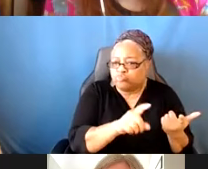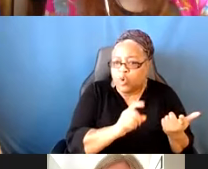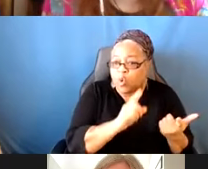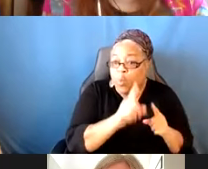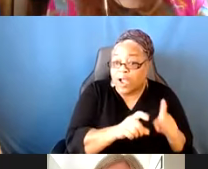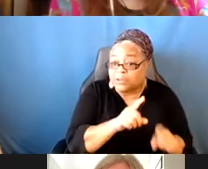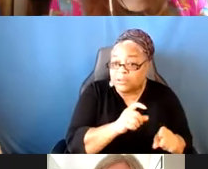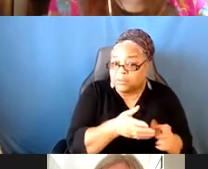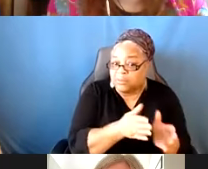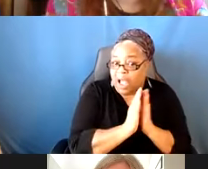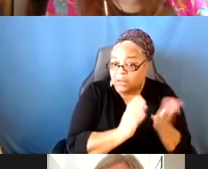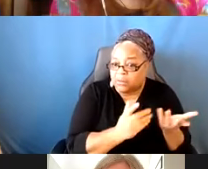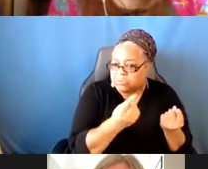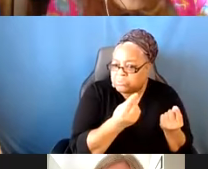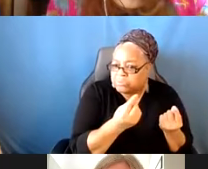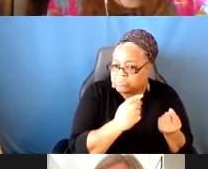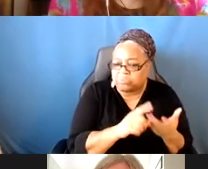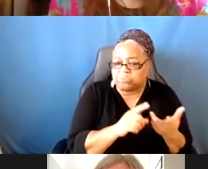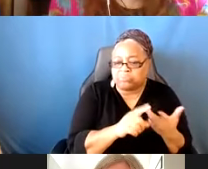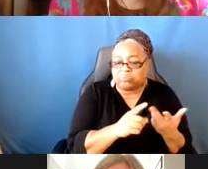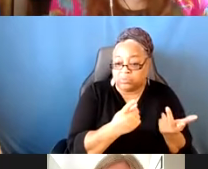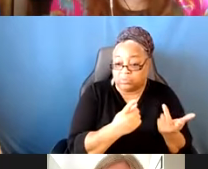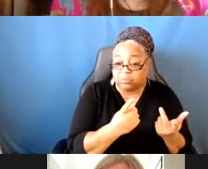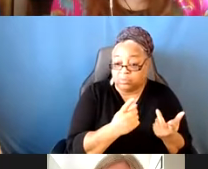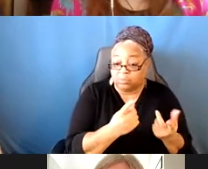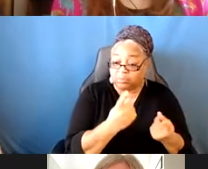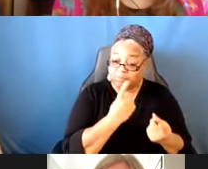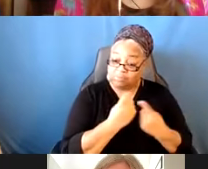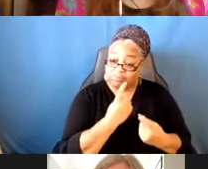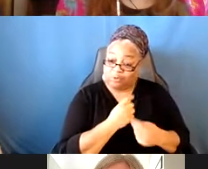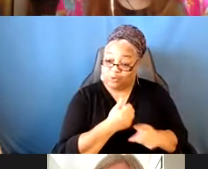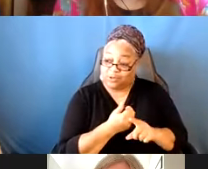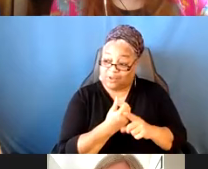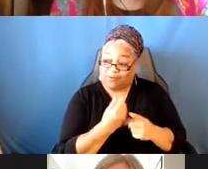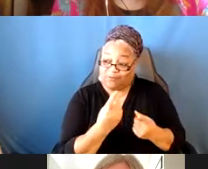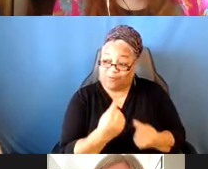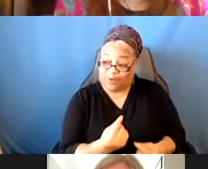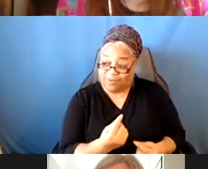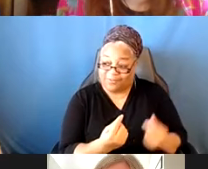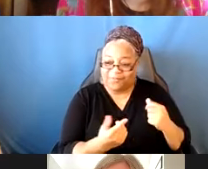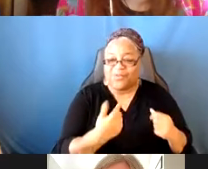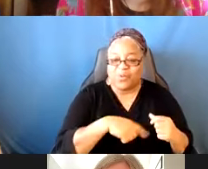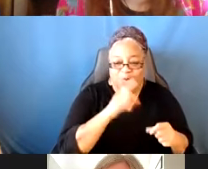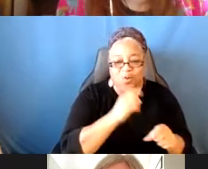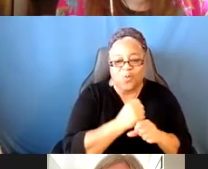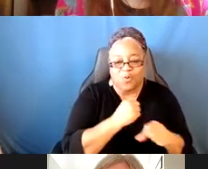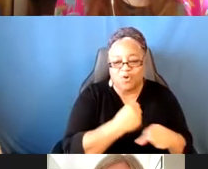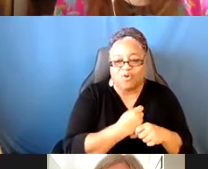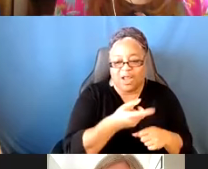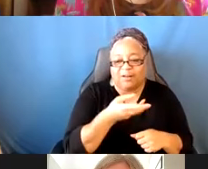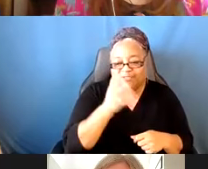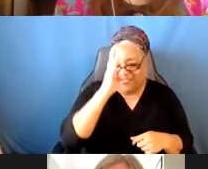ask yourself while you're walking with them? We are going to create a fictional safety